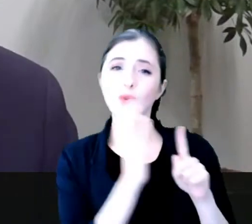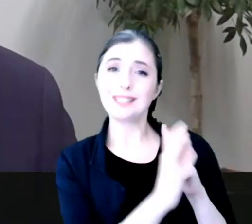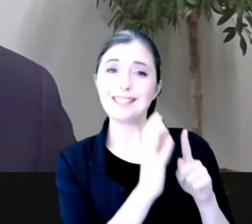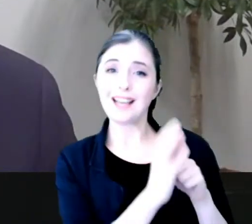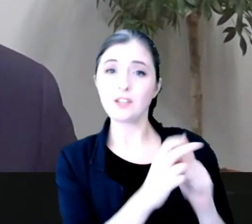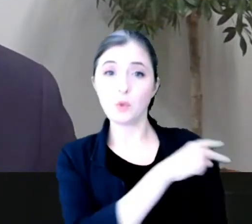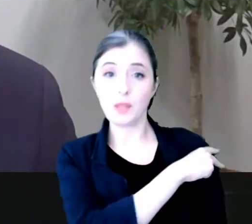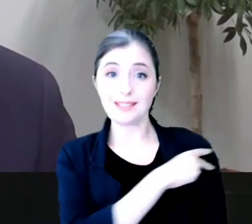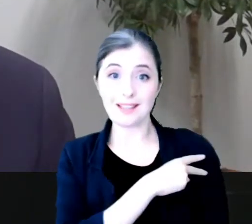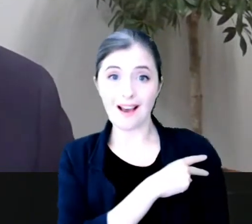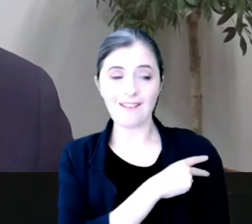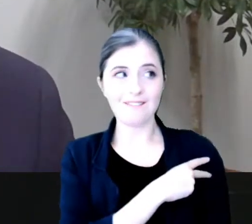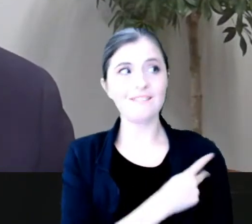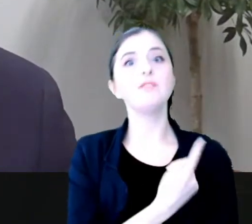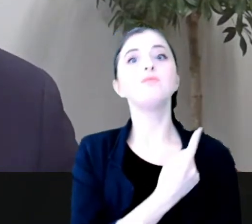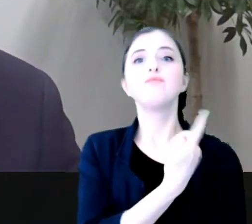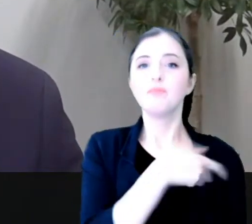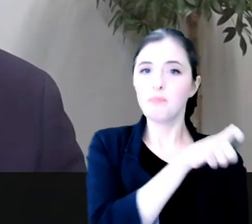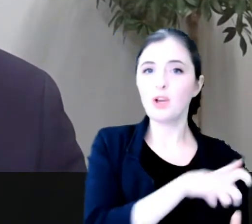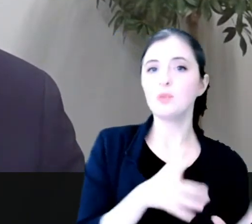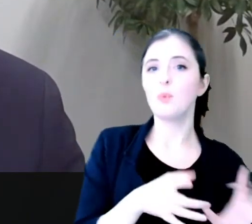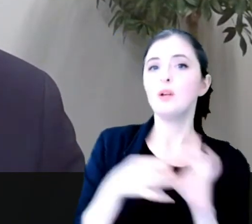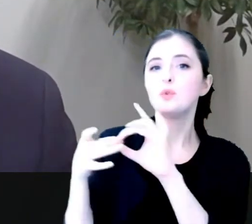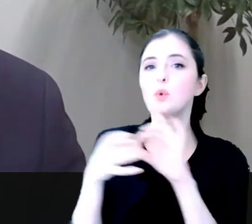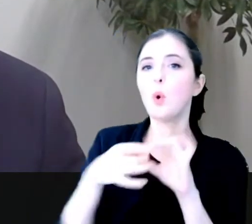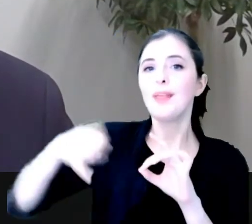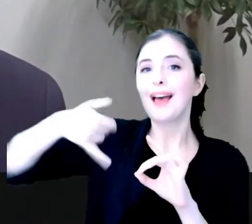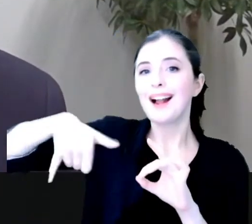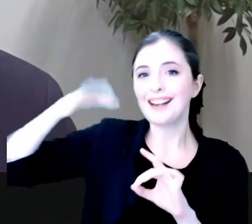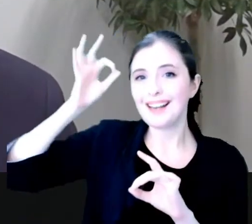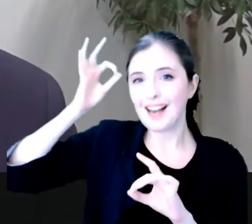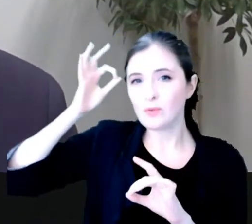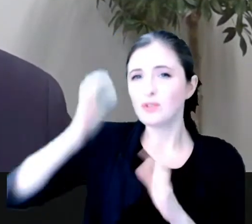Hackney and see if that scheme can be improved in some way.